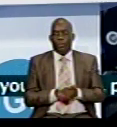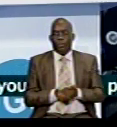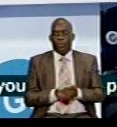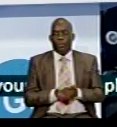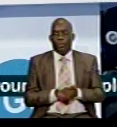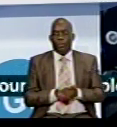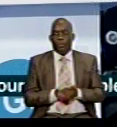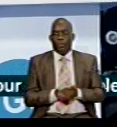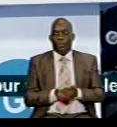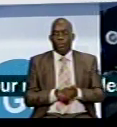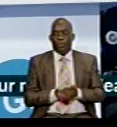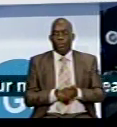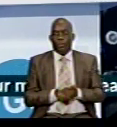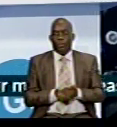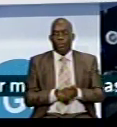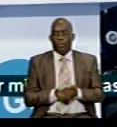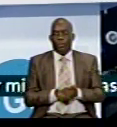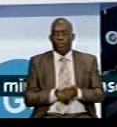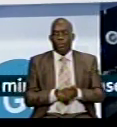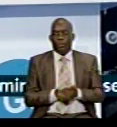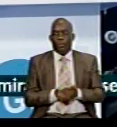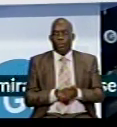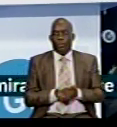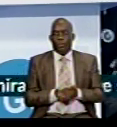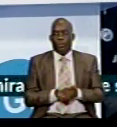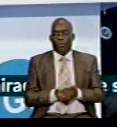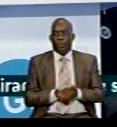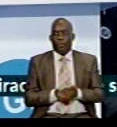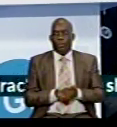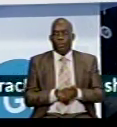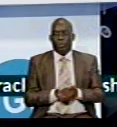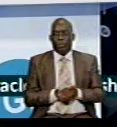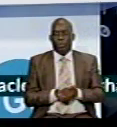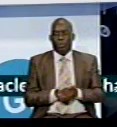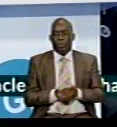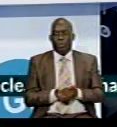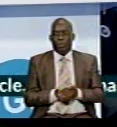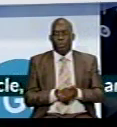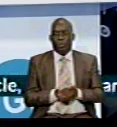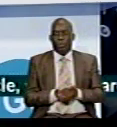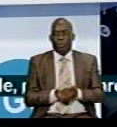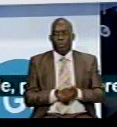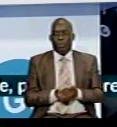3 children there who have gone away from their parents. Okay.